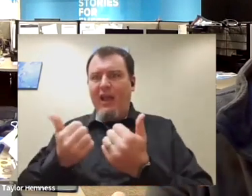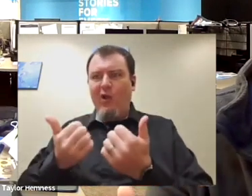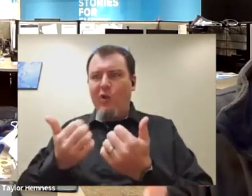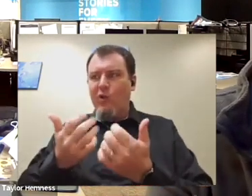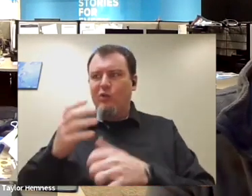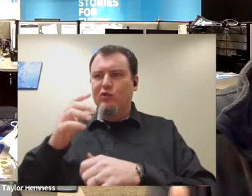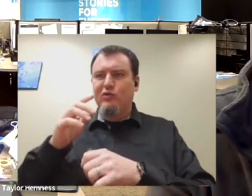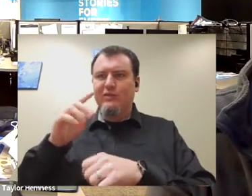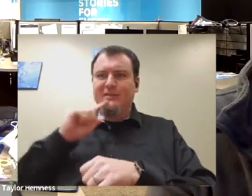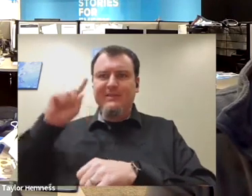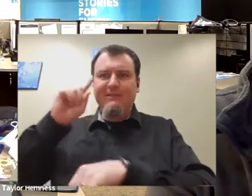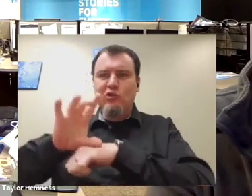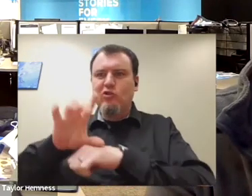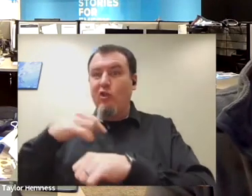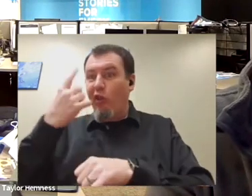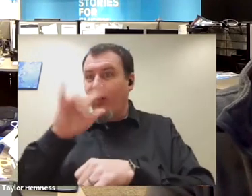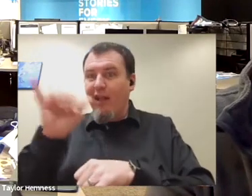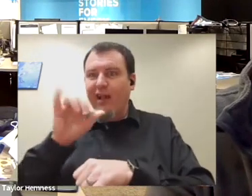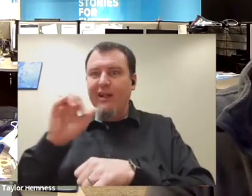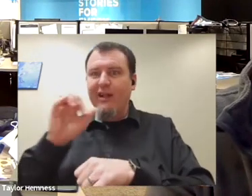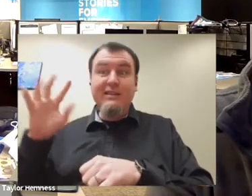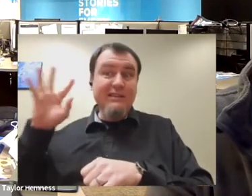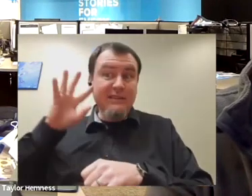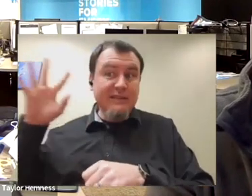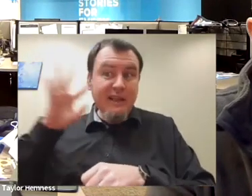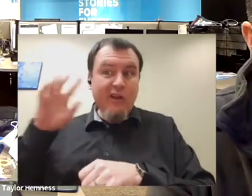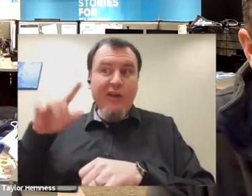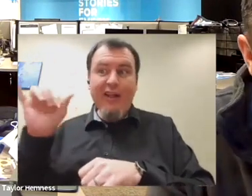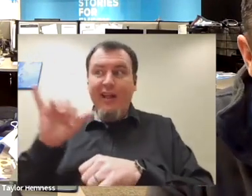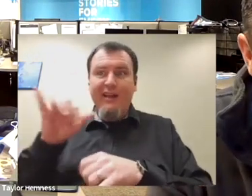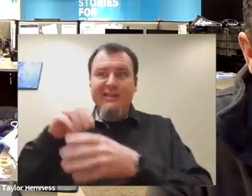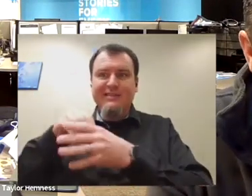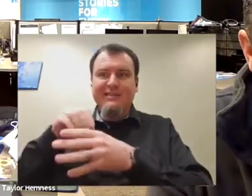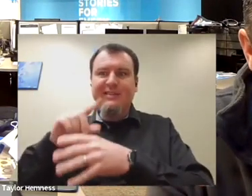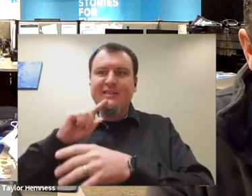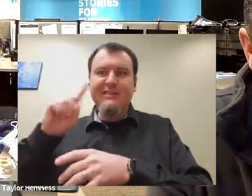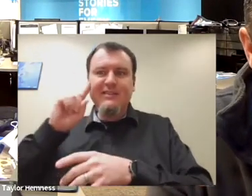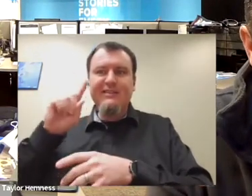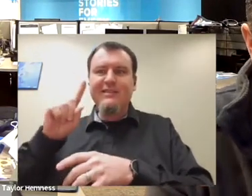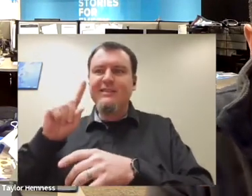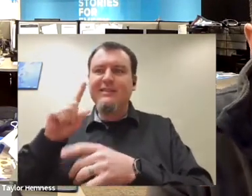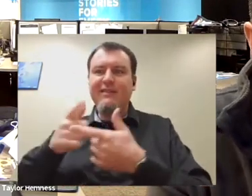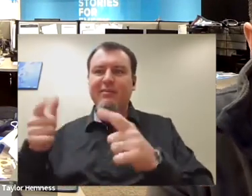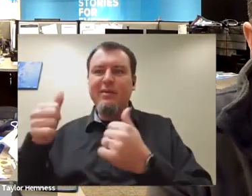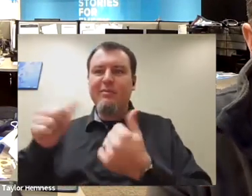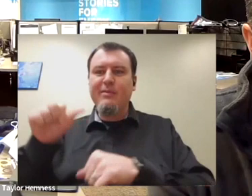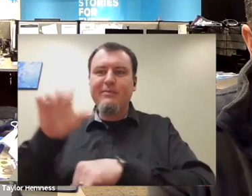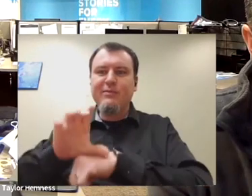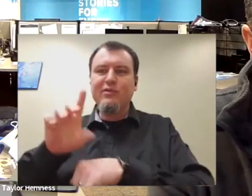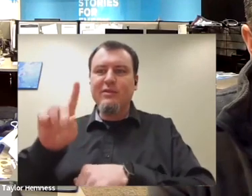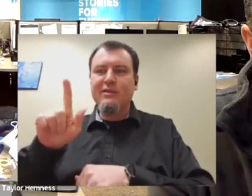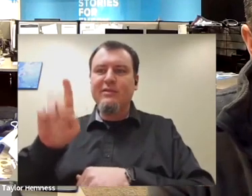a church service look and, if I may ask, sound